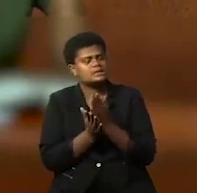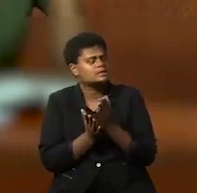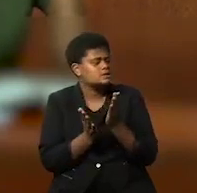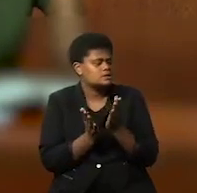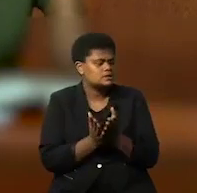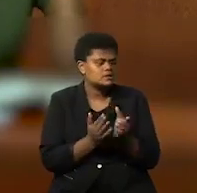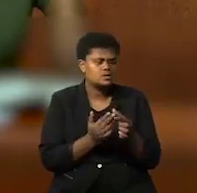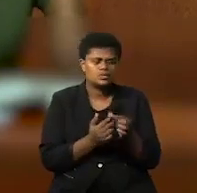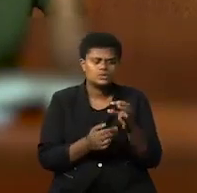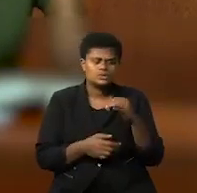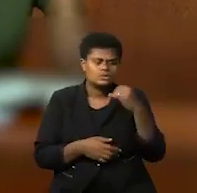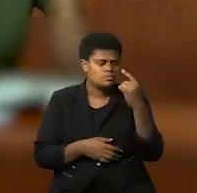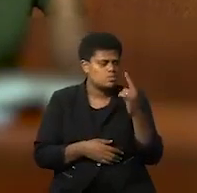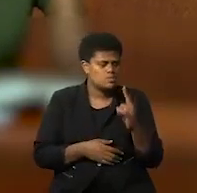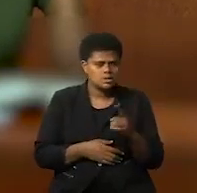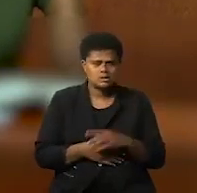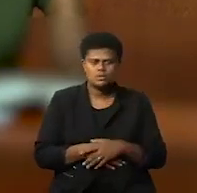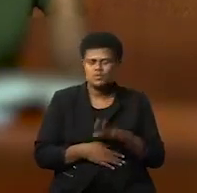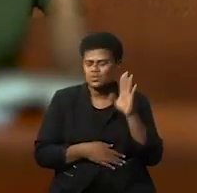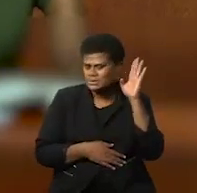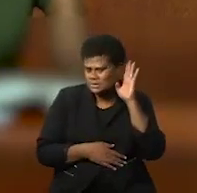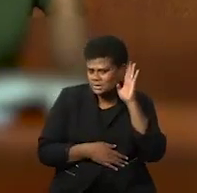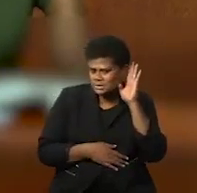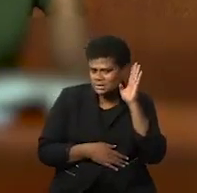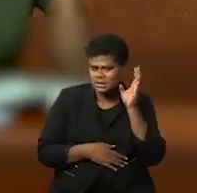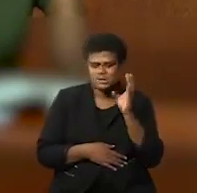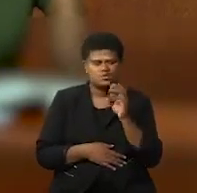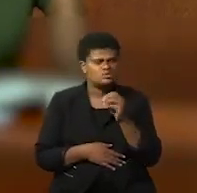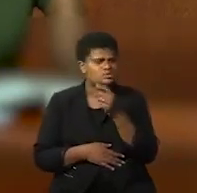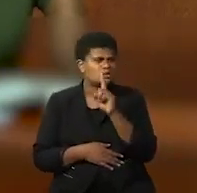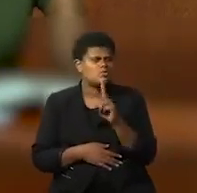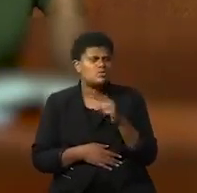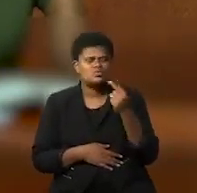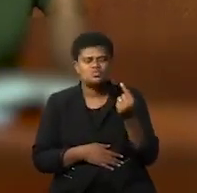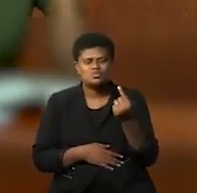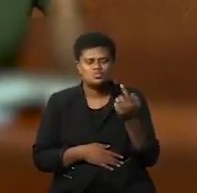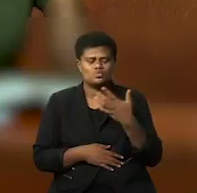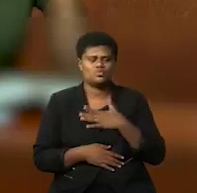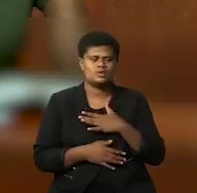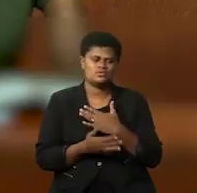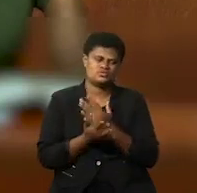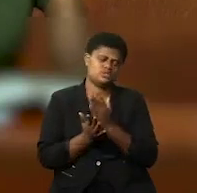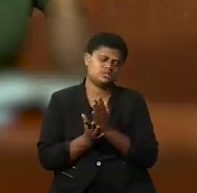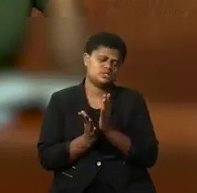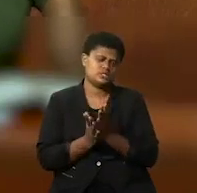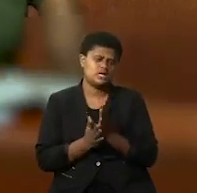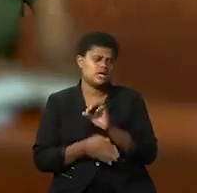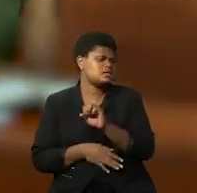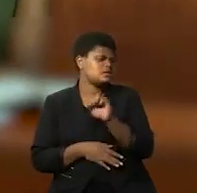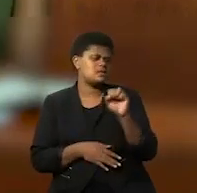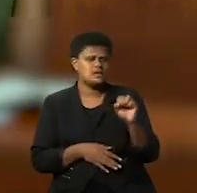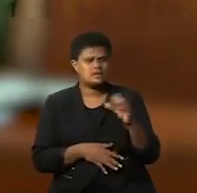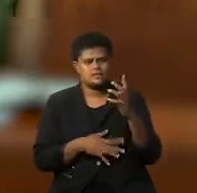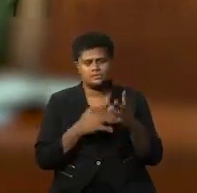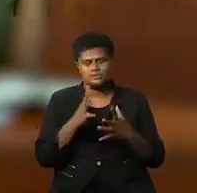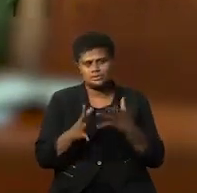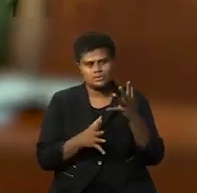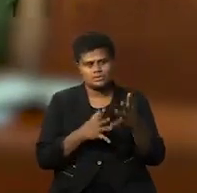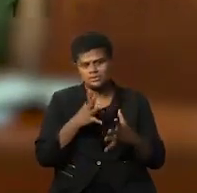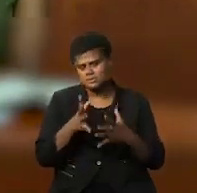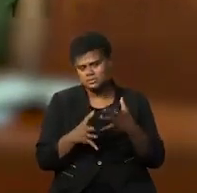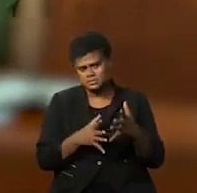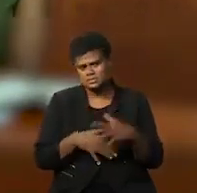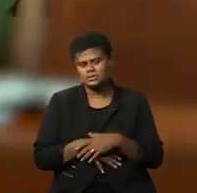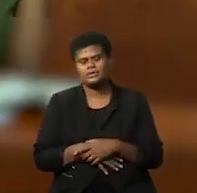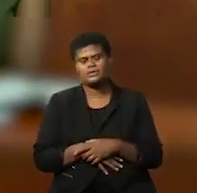Share with someone or listen to someone who wishes to share his or her burdens of heart to